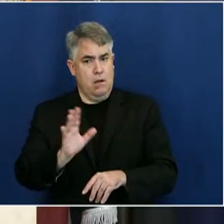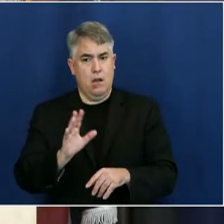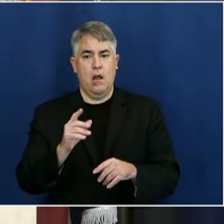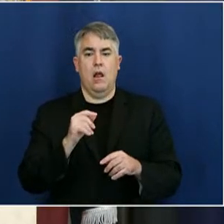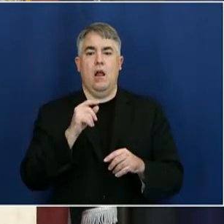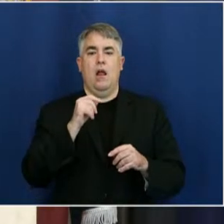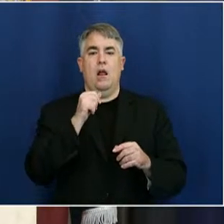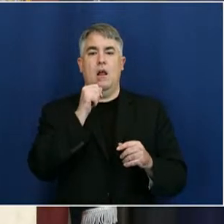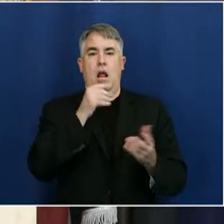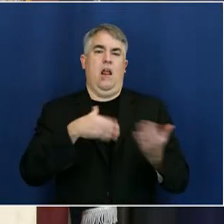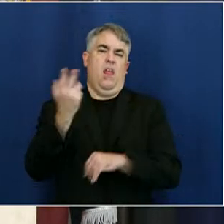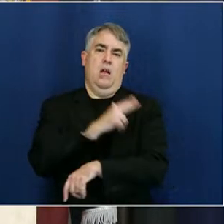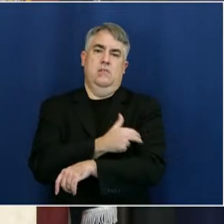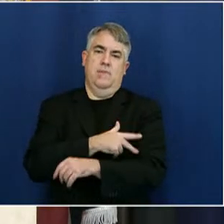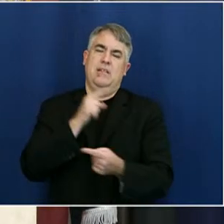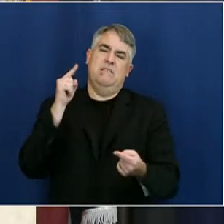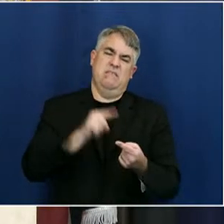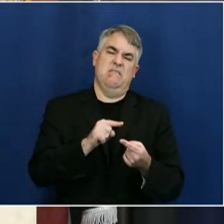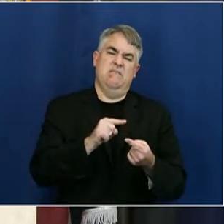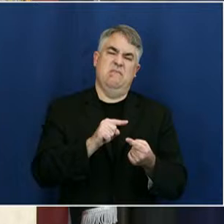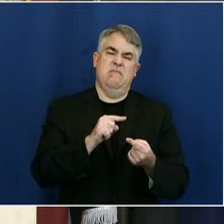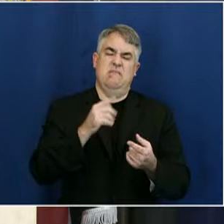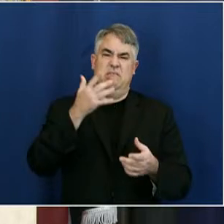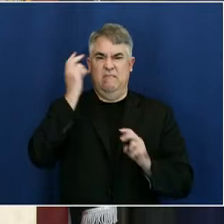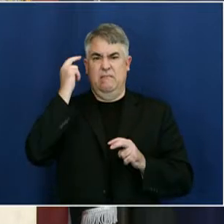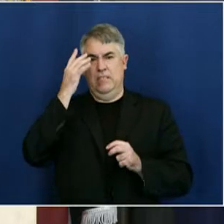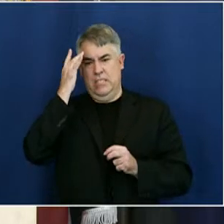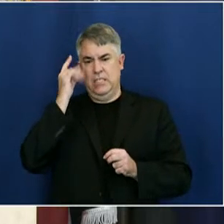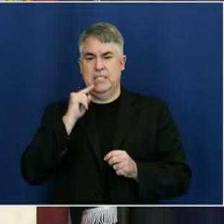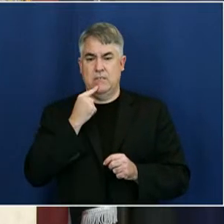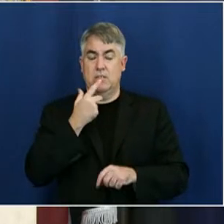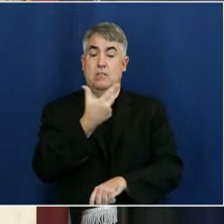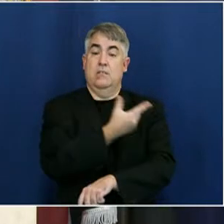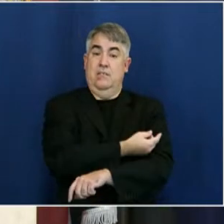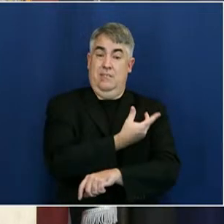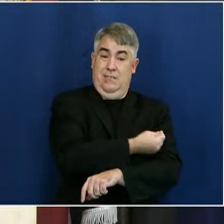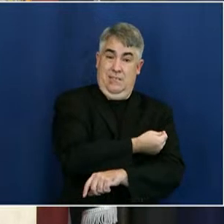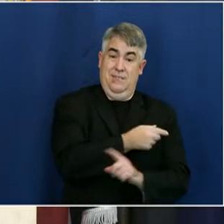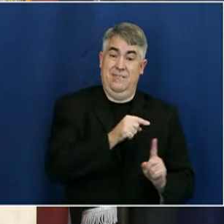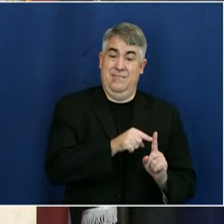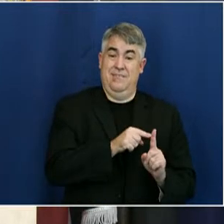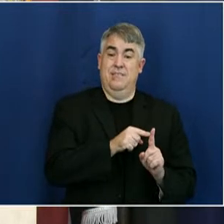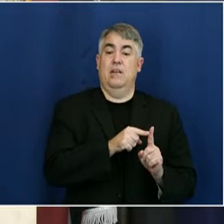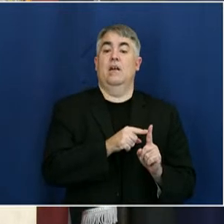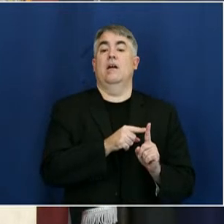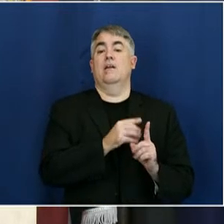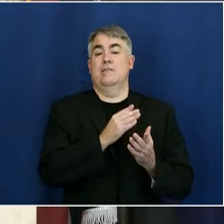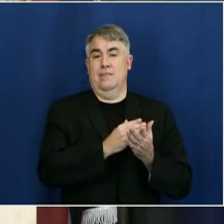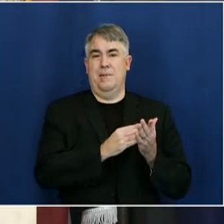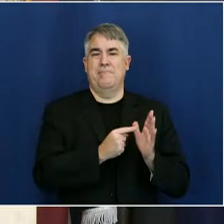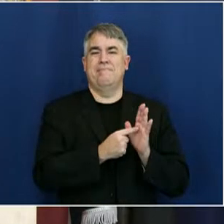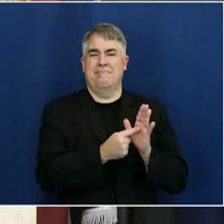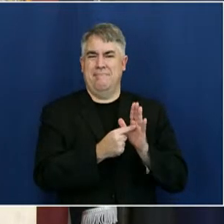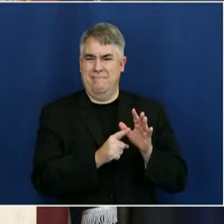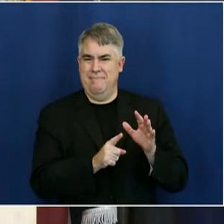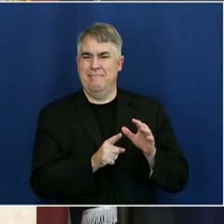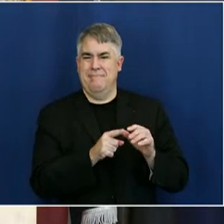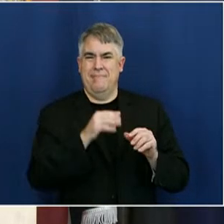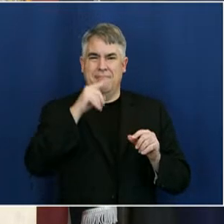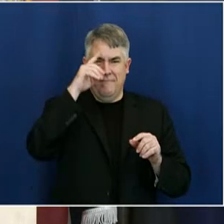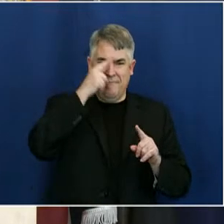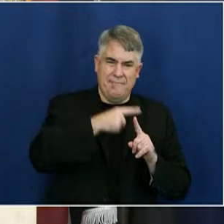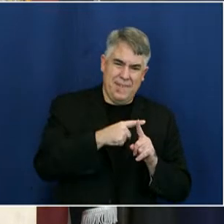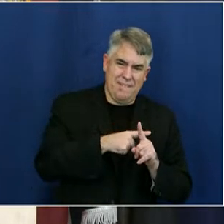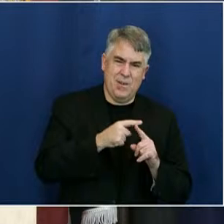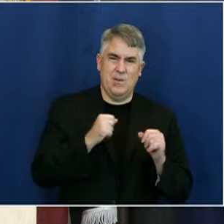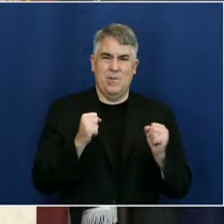expect actually even getting their full vaccine may come down with symptoms and in fact potentially be contagious with others. So we will